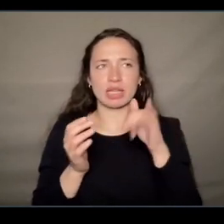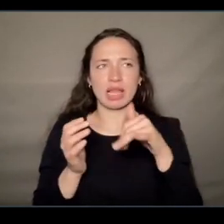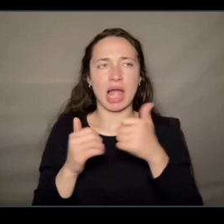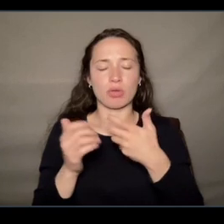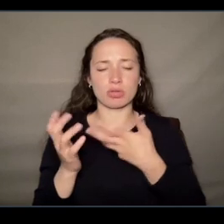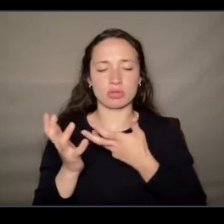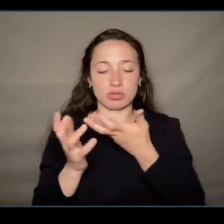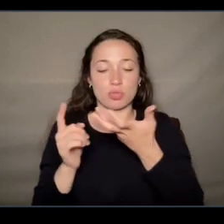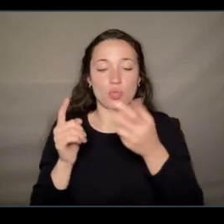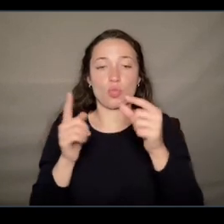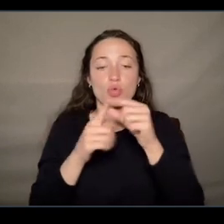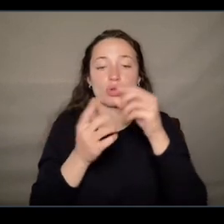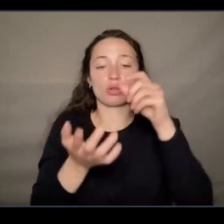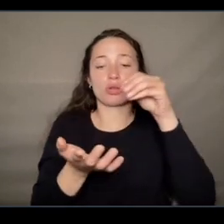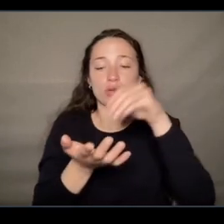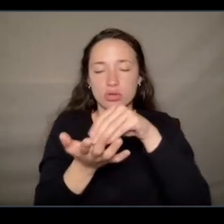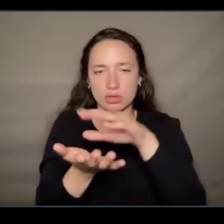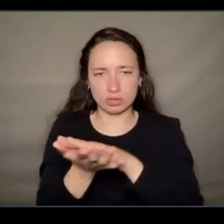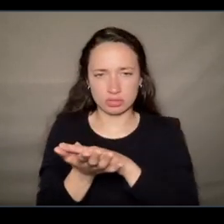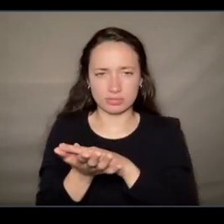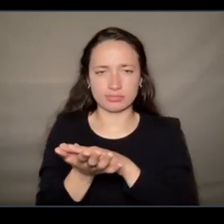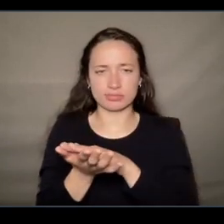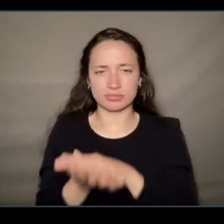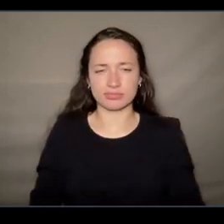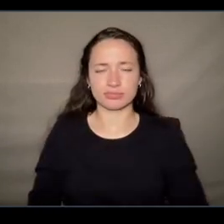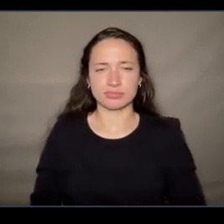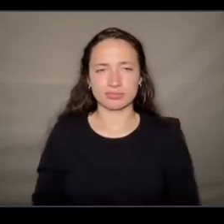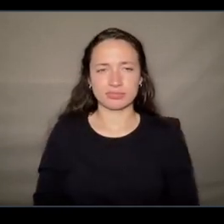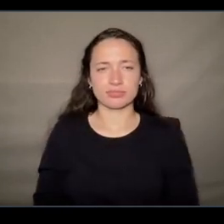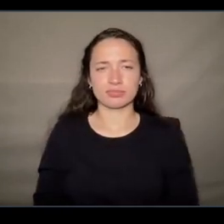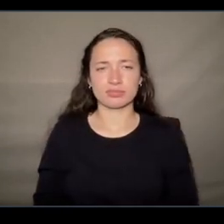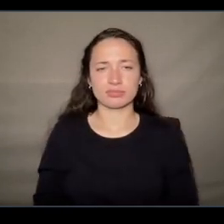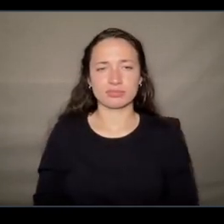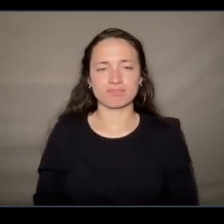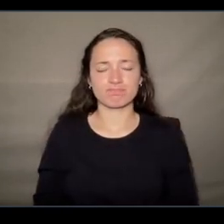actually that is giving rise to the words.